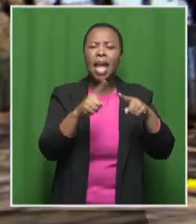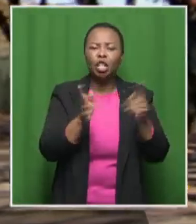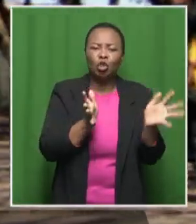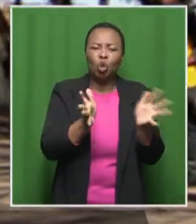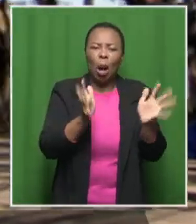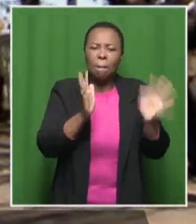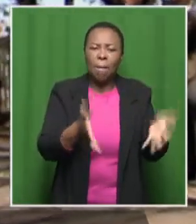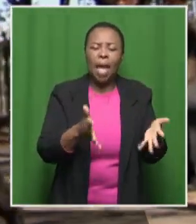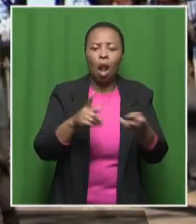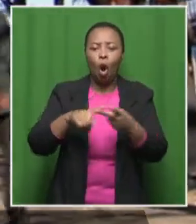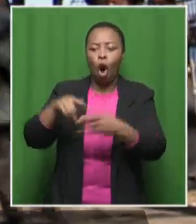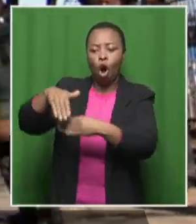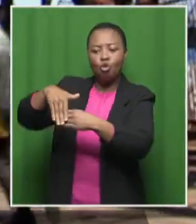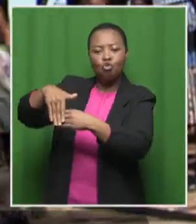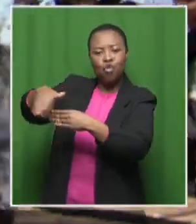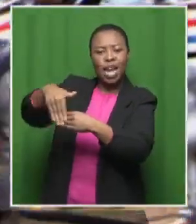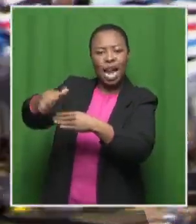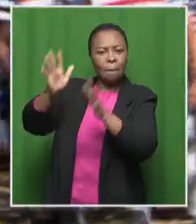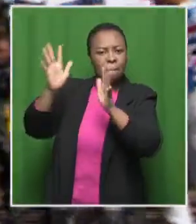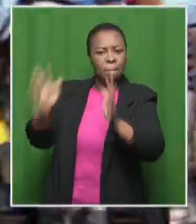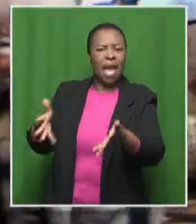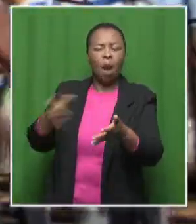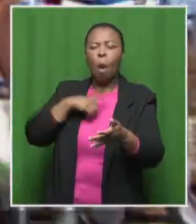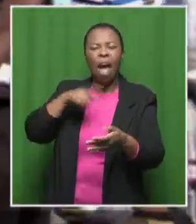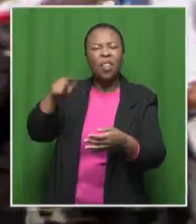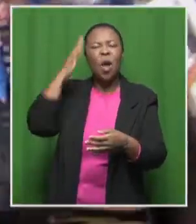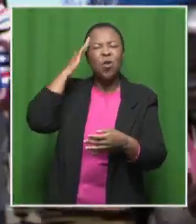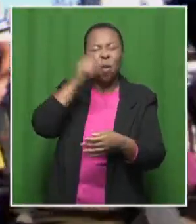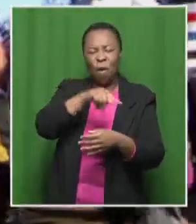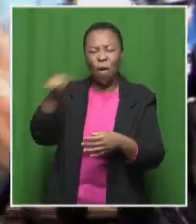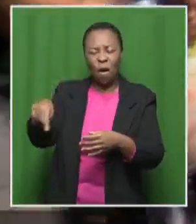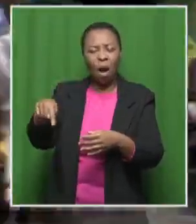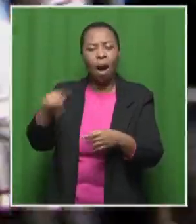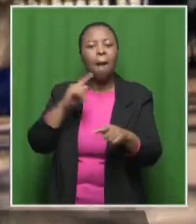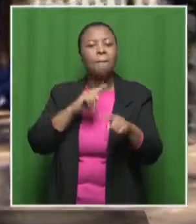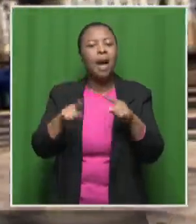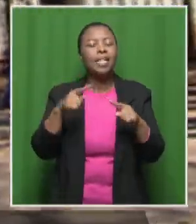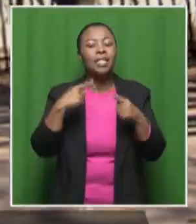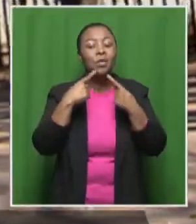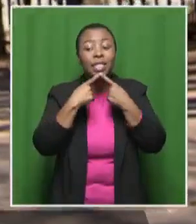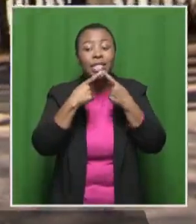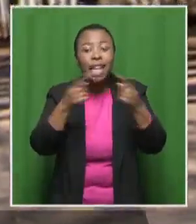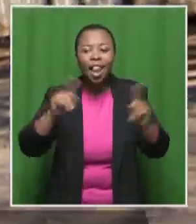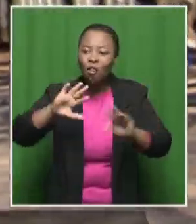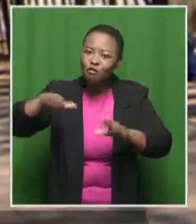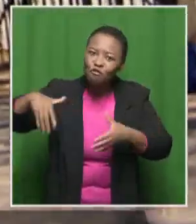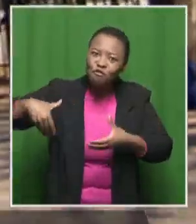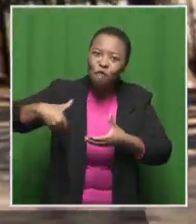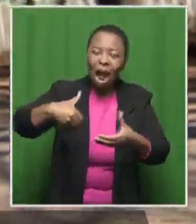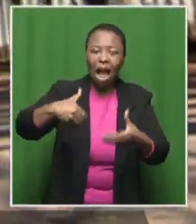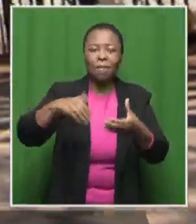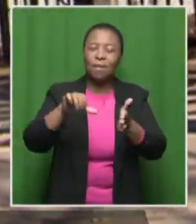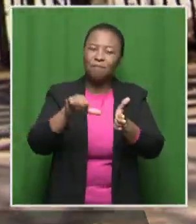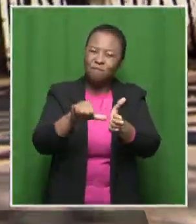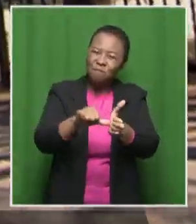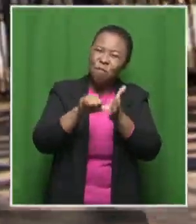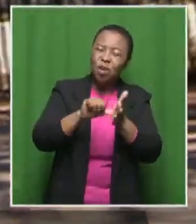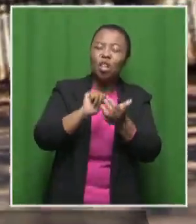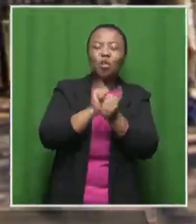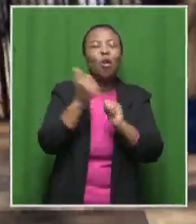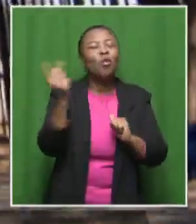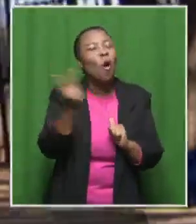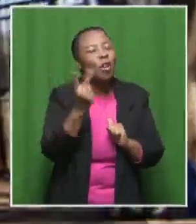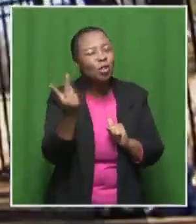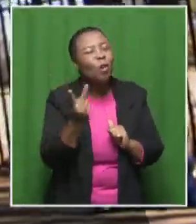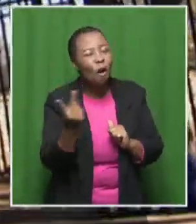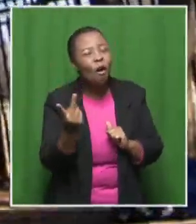playing cricket where they're familiar with, but I think it's telling them that rugby is also an important sport when it comes